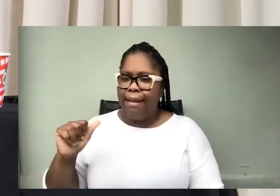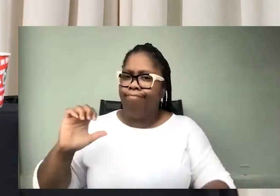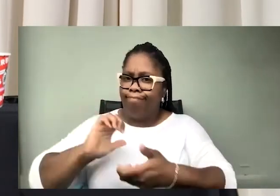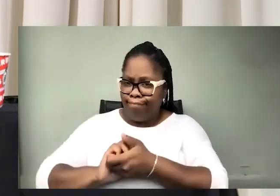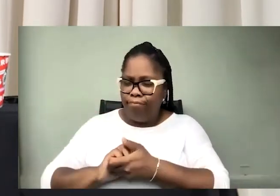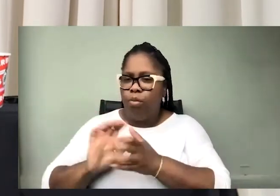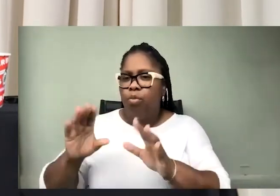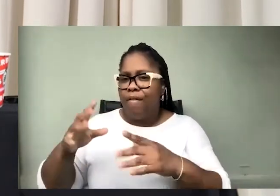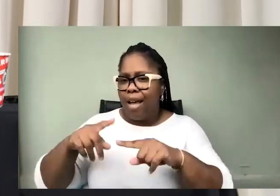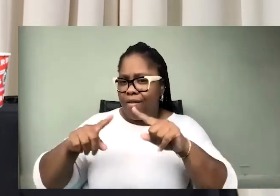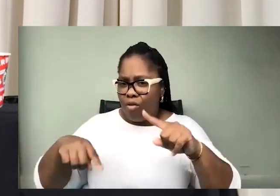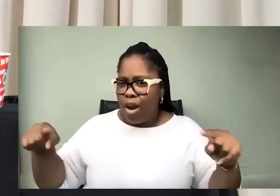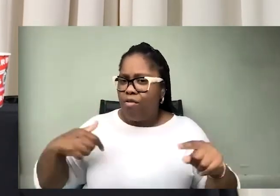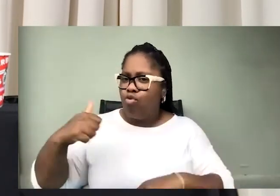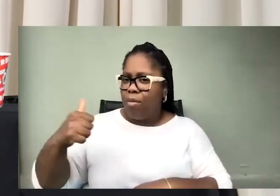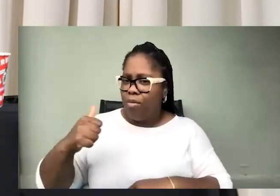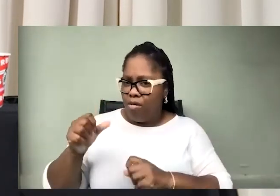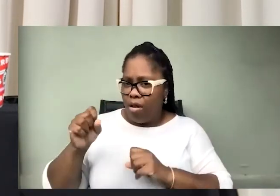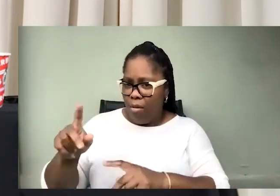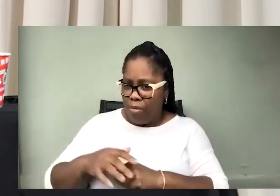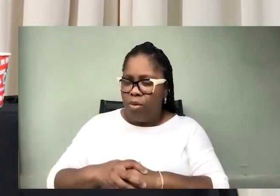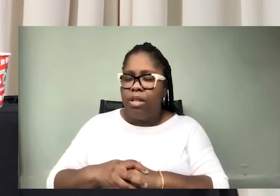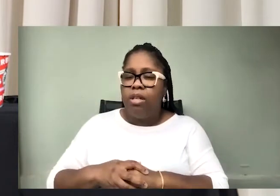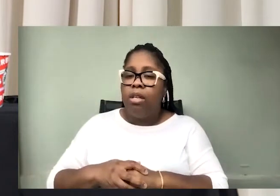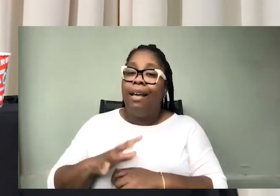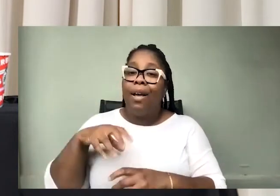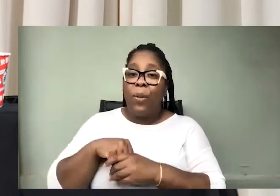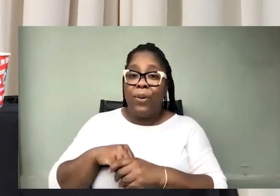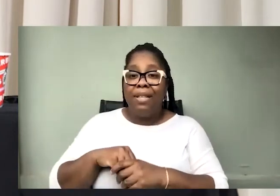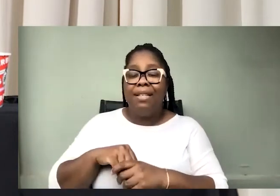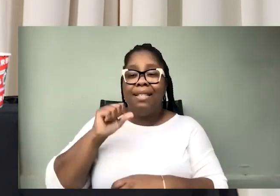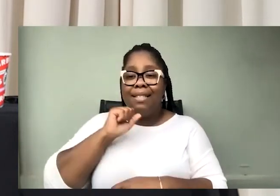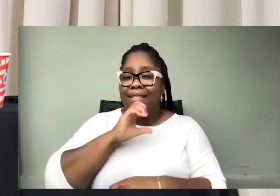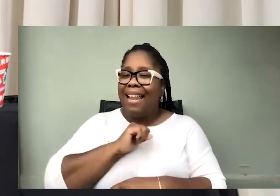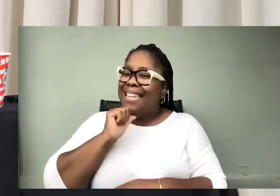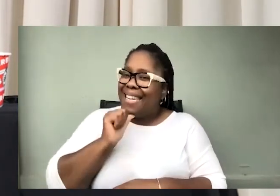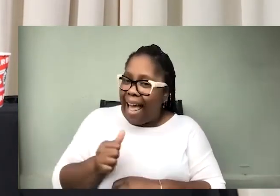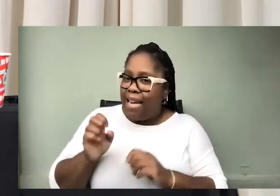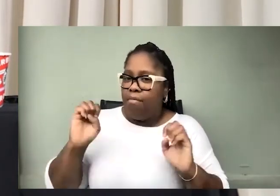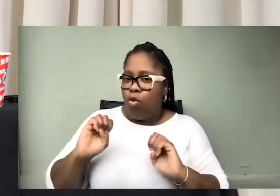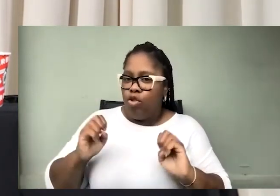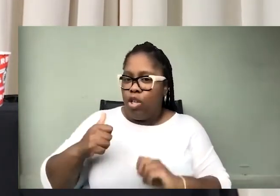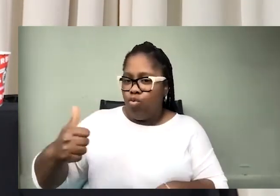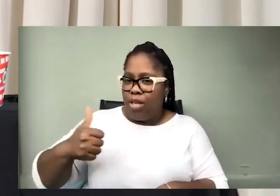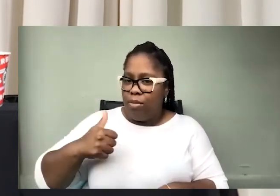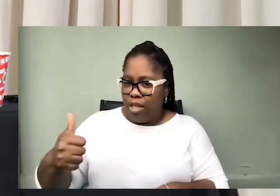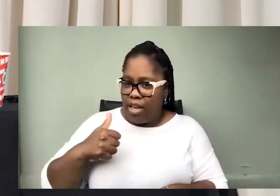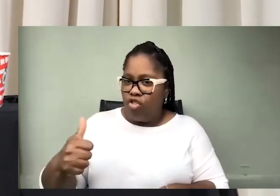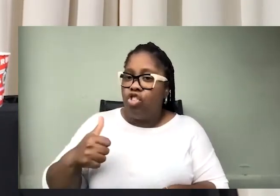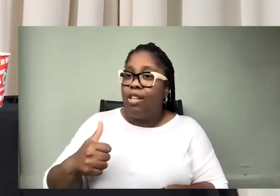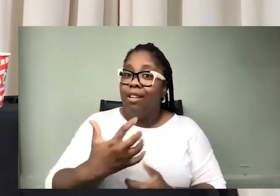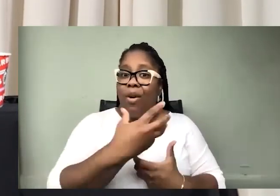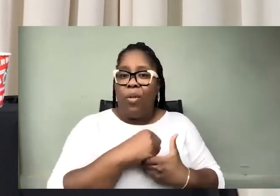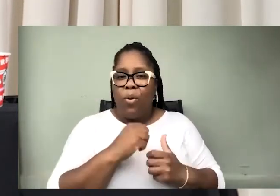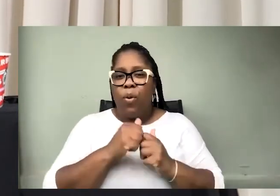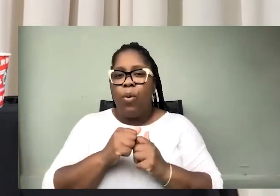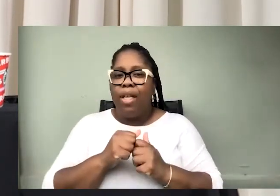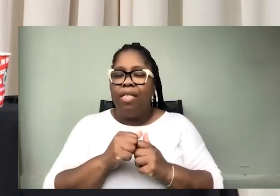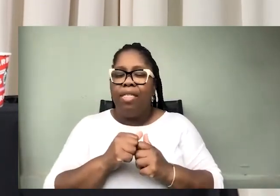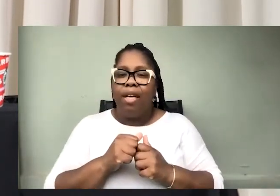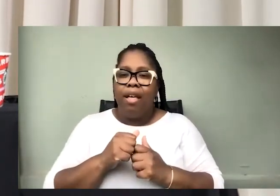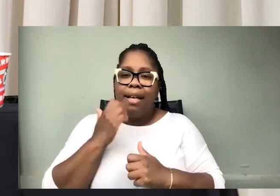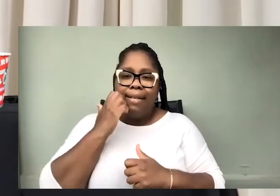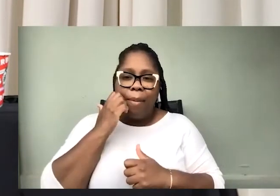seniors, including the Senior Non-Emergency Medical Transportation Program that is funded with tobacco settlement revenue and Measure M